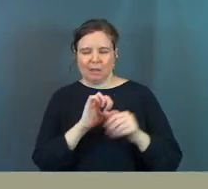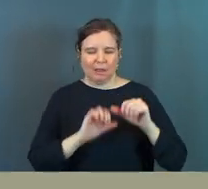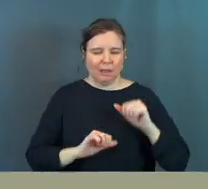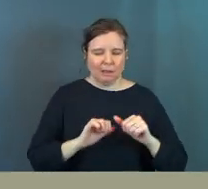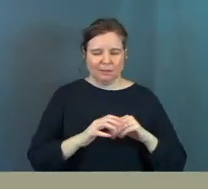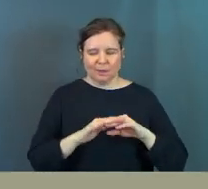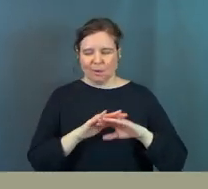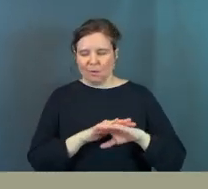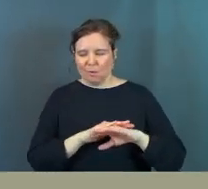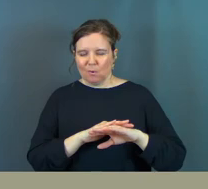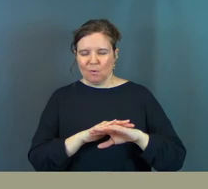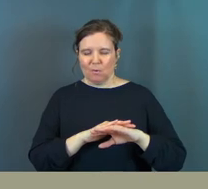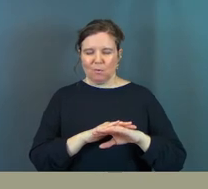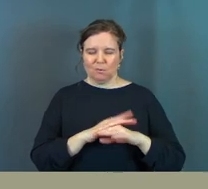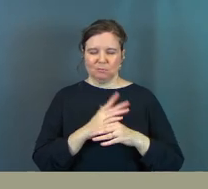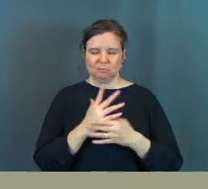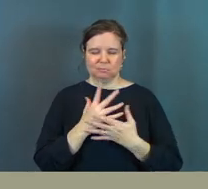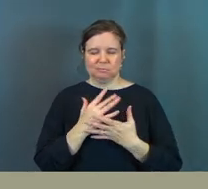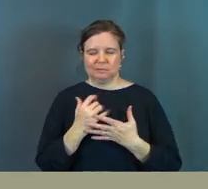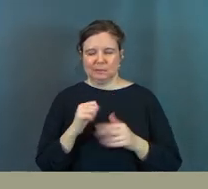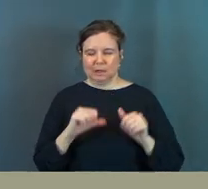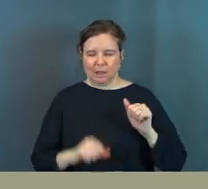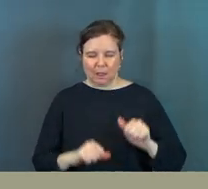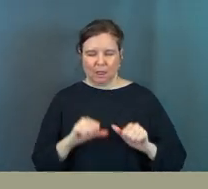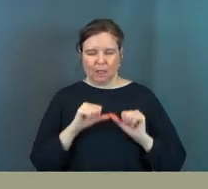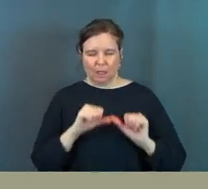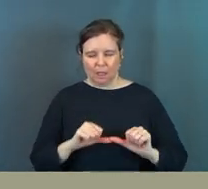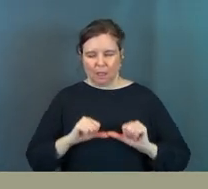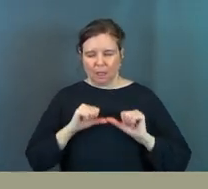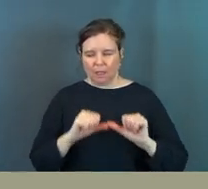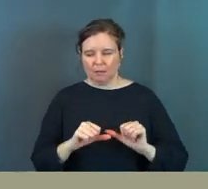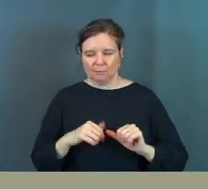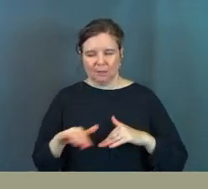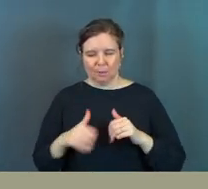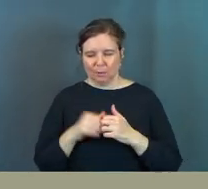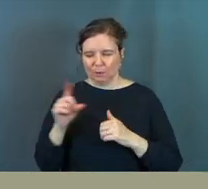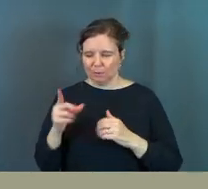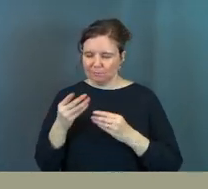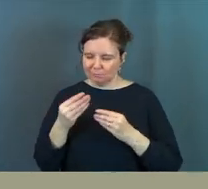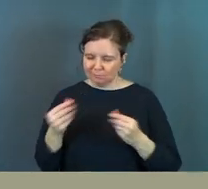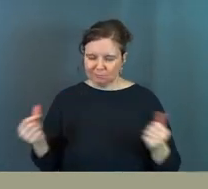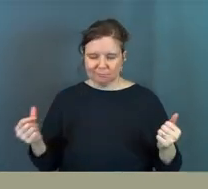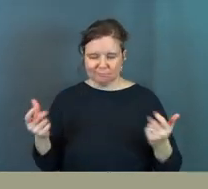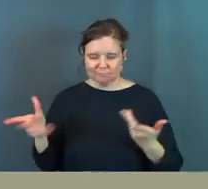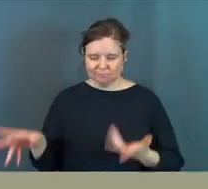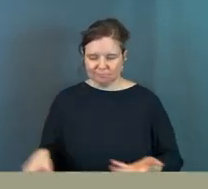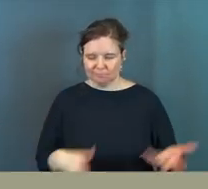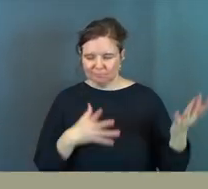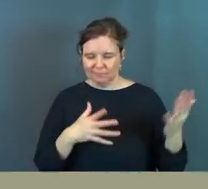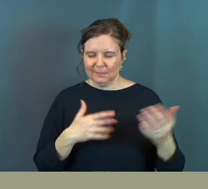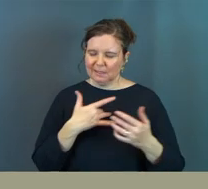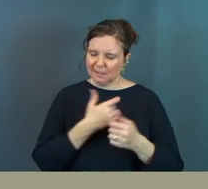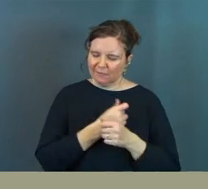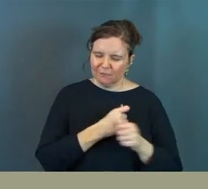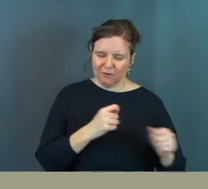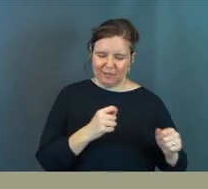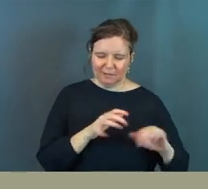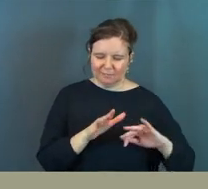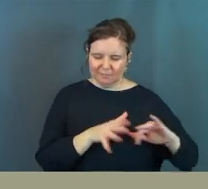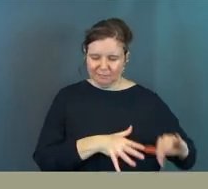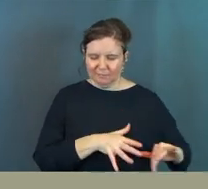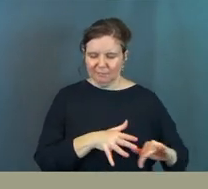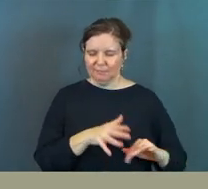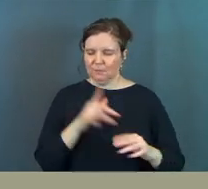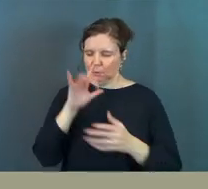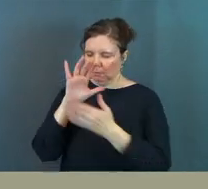We don't want these slow, draining doubts in our walk with you. Set us free.